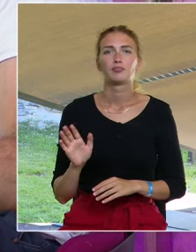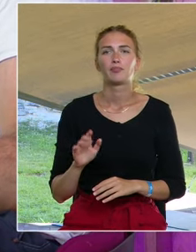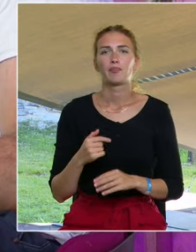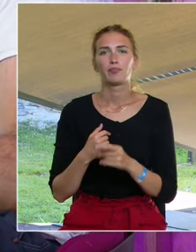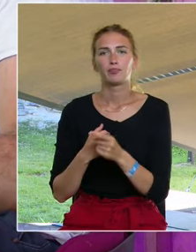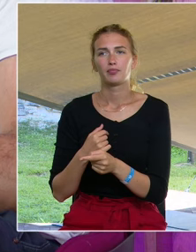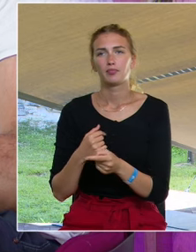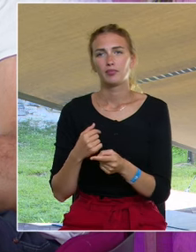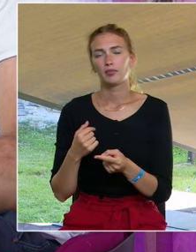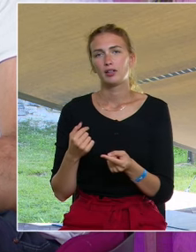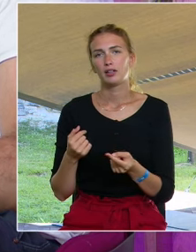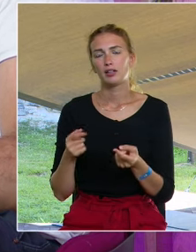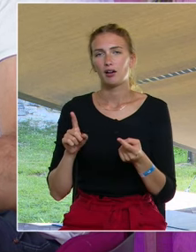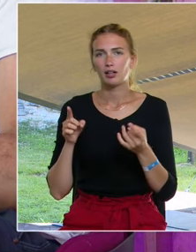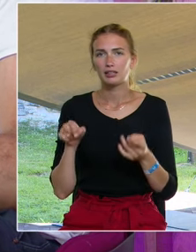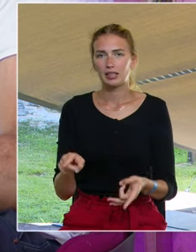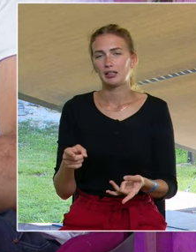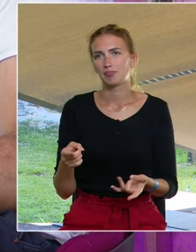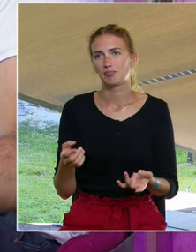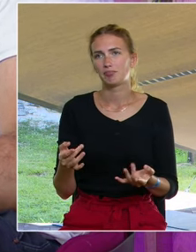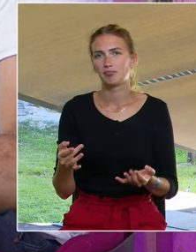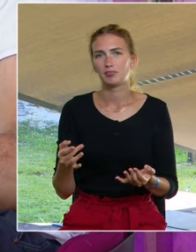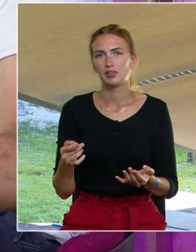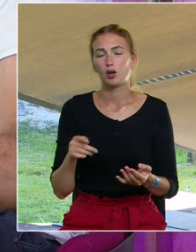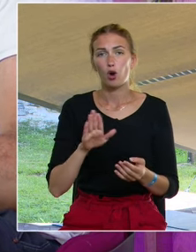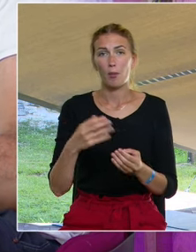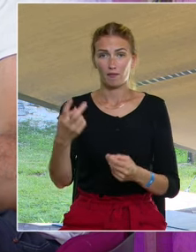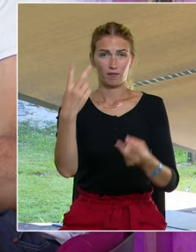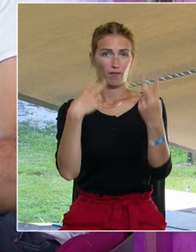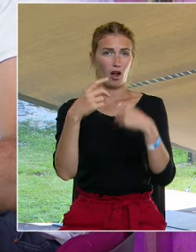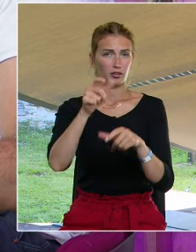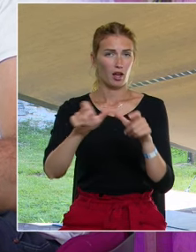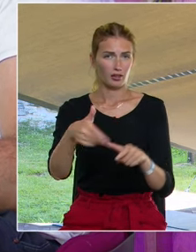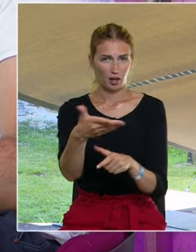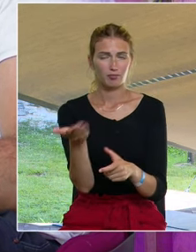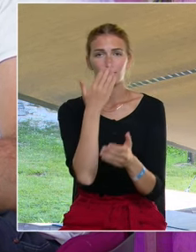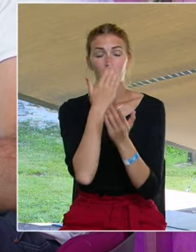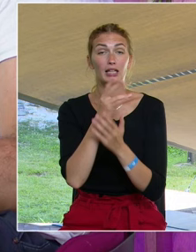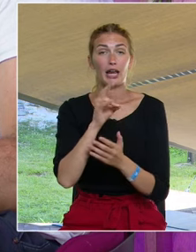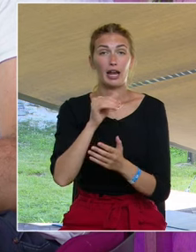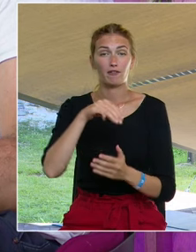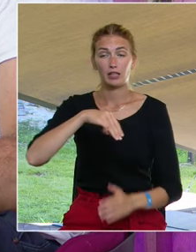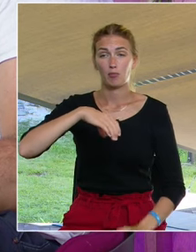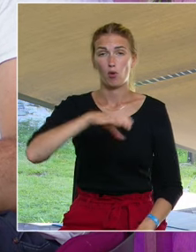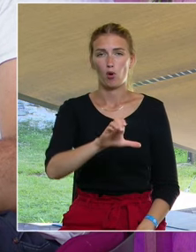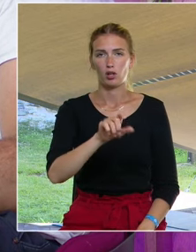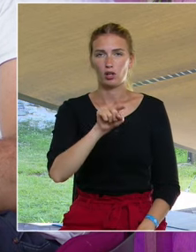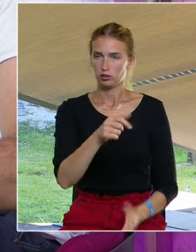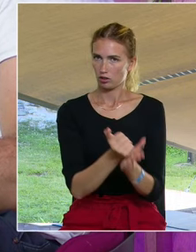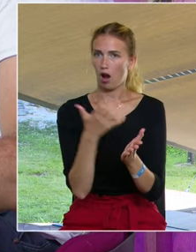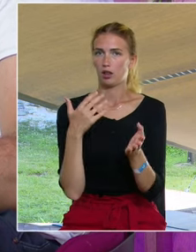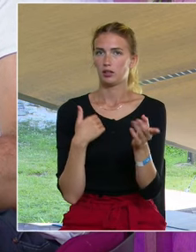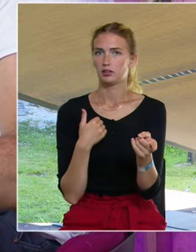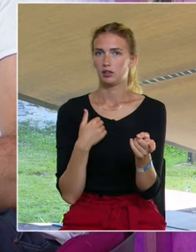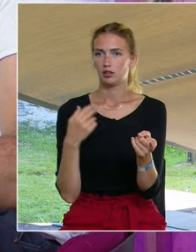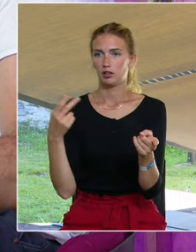that's expensive, what it is. To your followers, if you post an NFT that's expensive that you appreciate, and